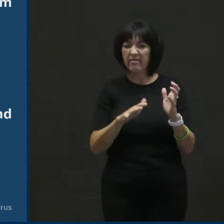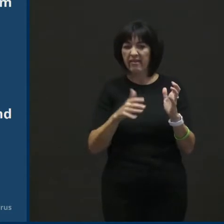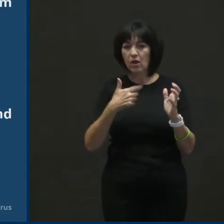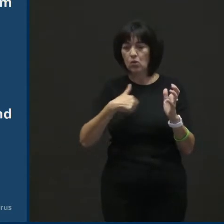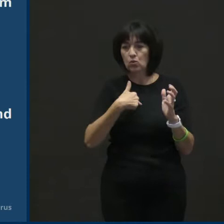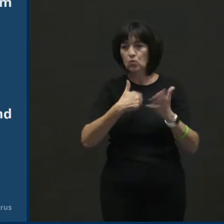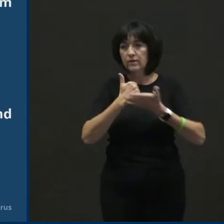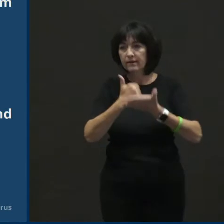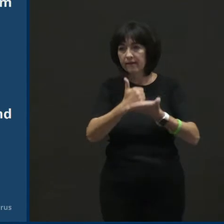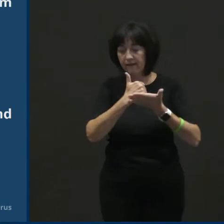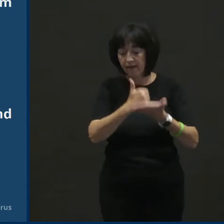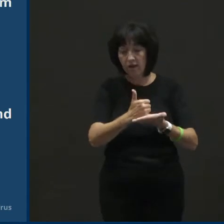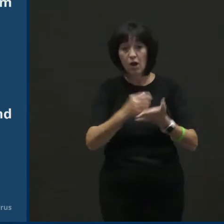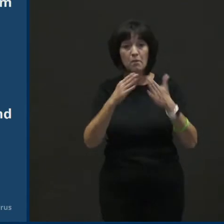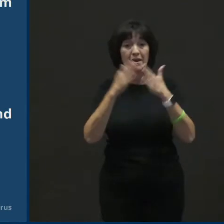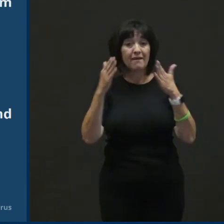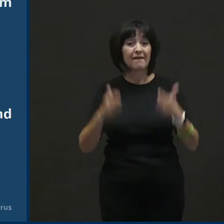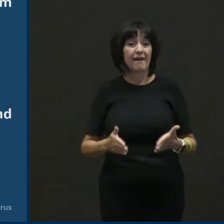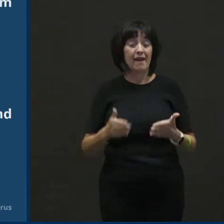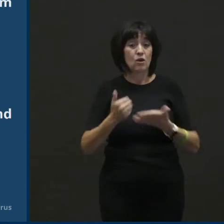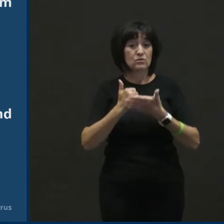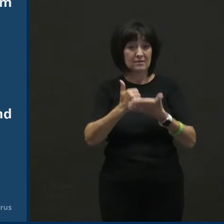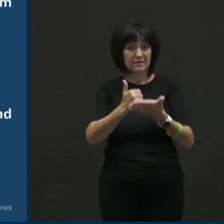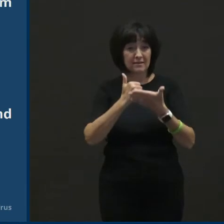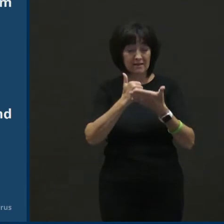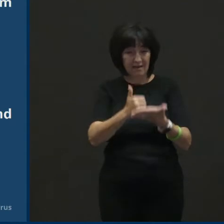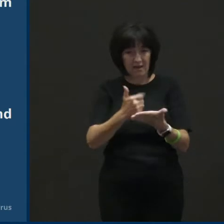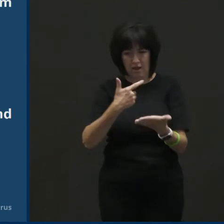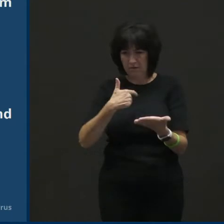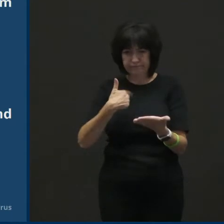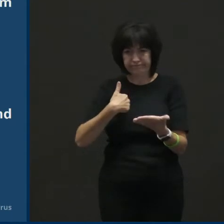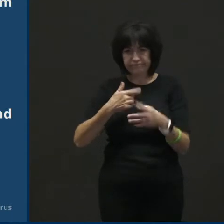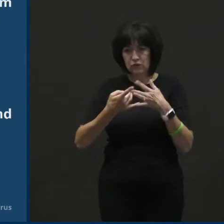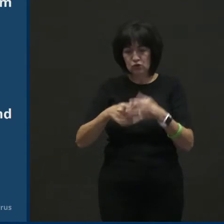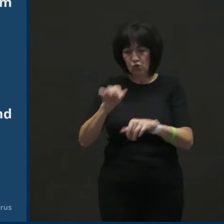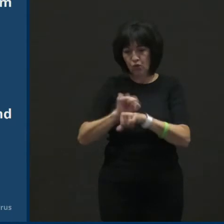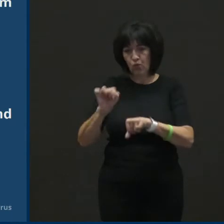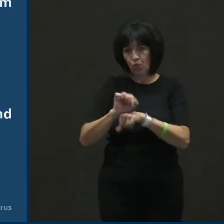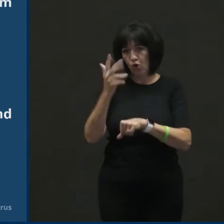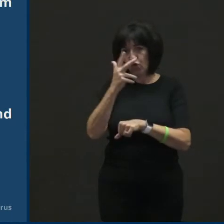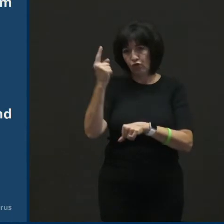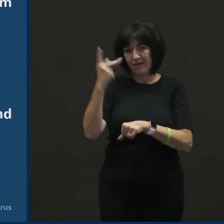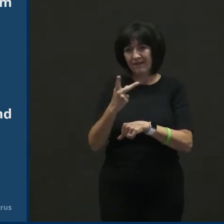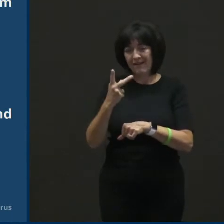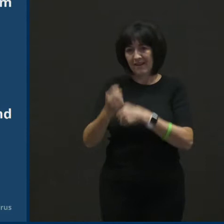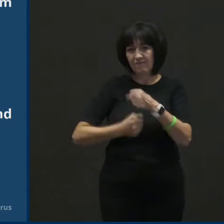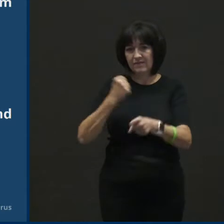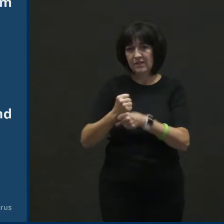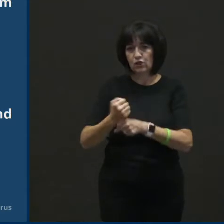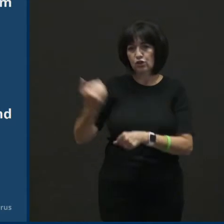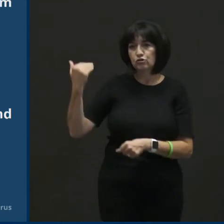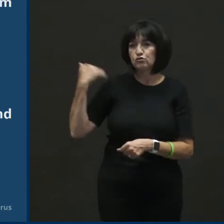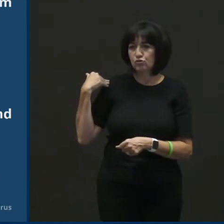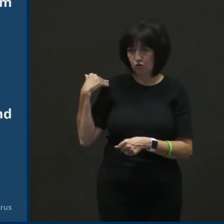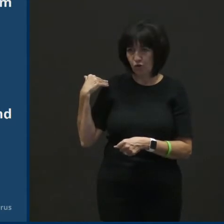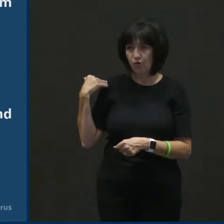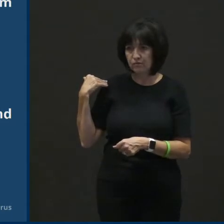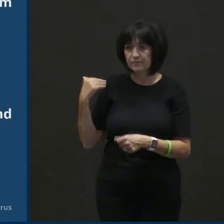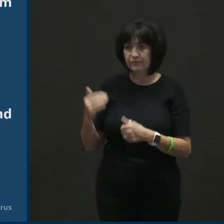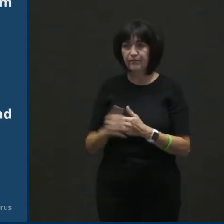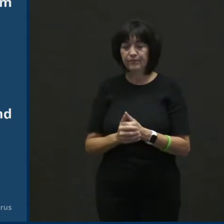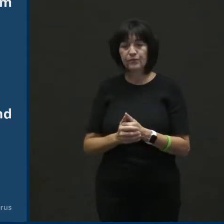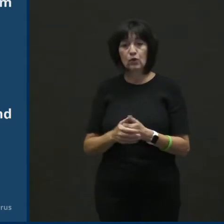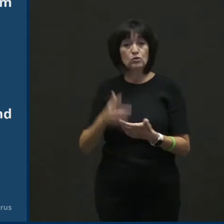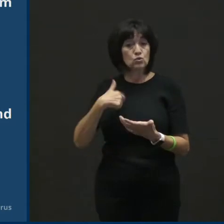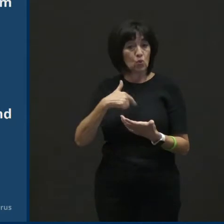since I was sworn in as governor 3.5 years ago. We also announced a housing assistance program using CARES